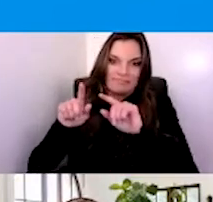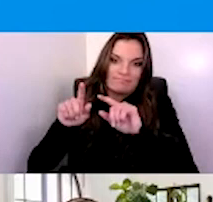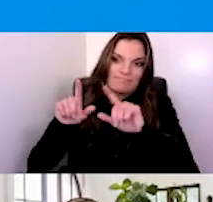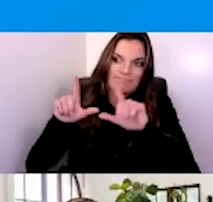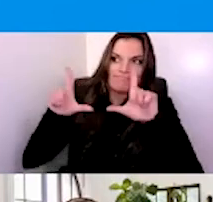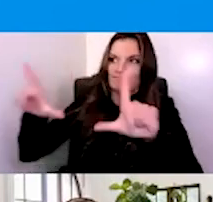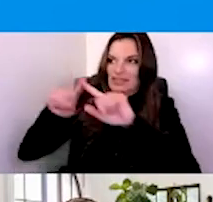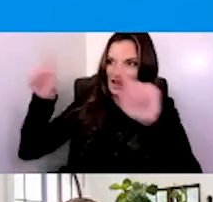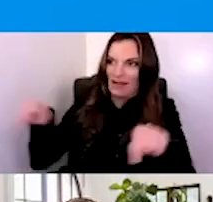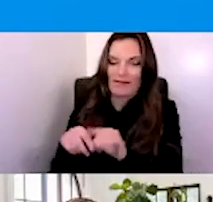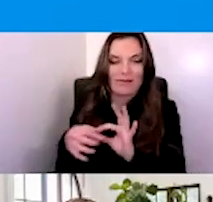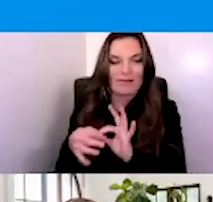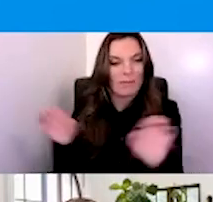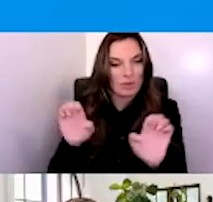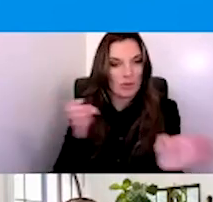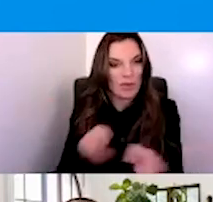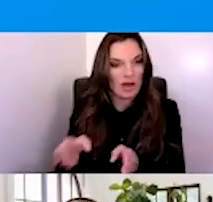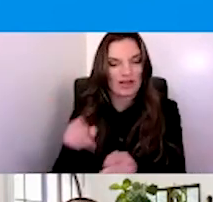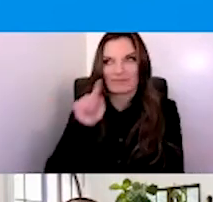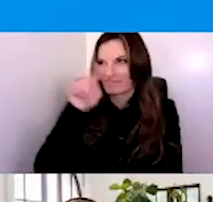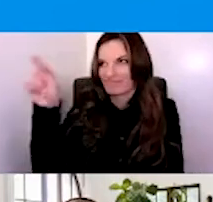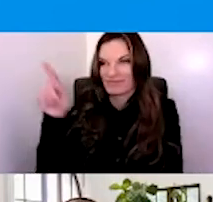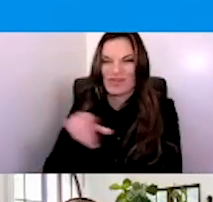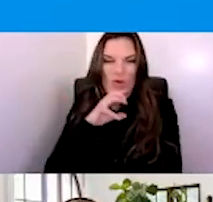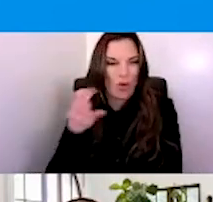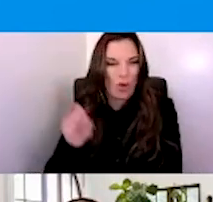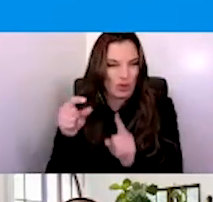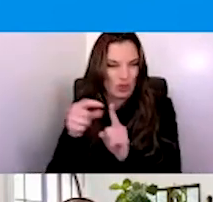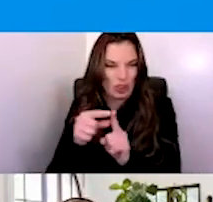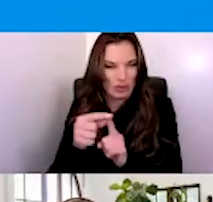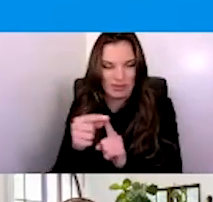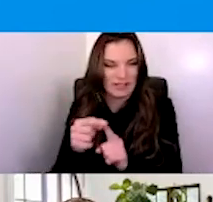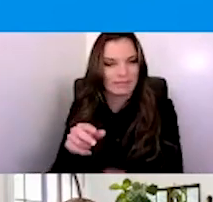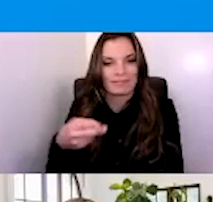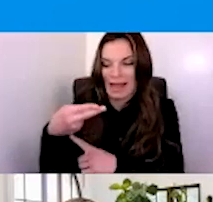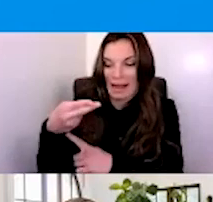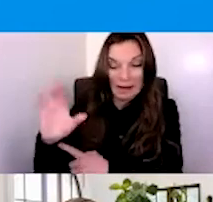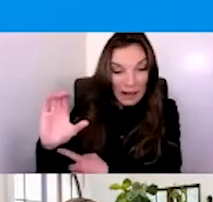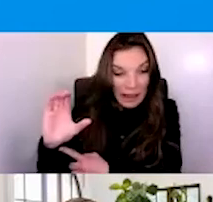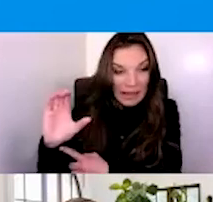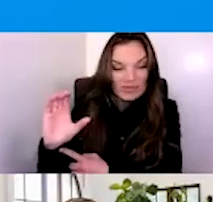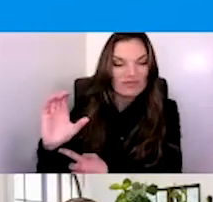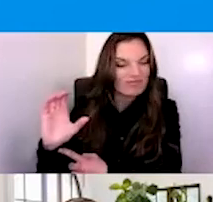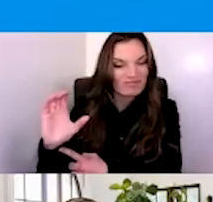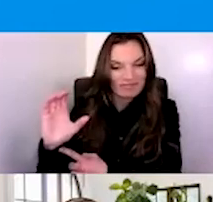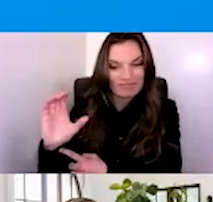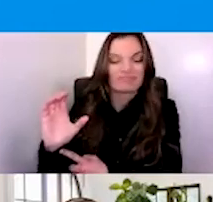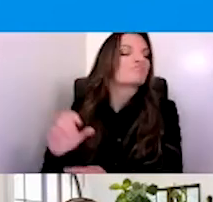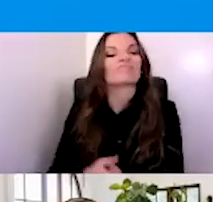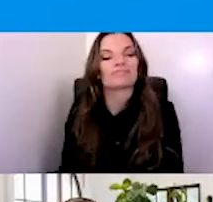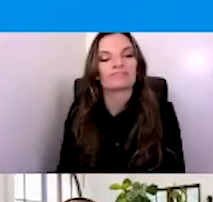emergency preparedness. So out of date terms, including handicapped, you want to work